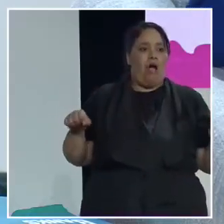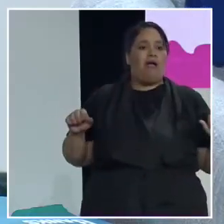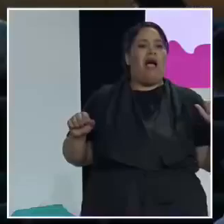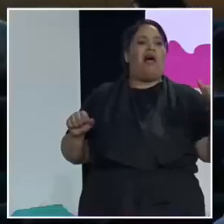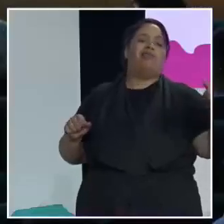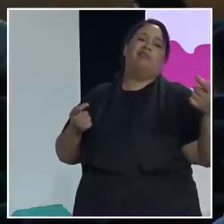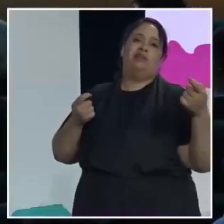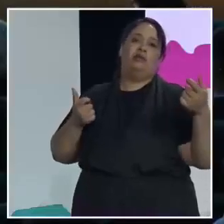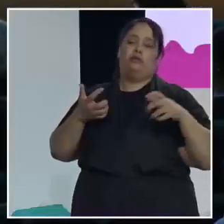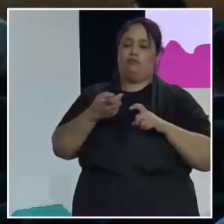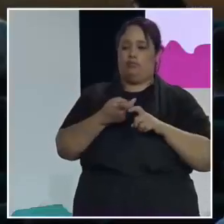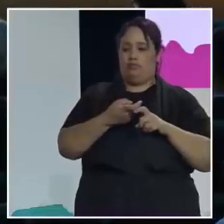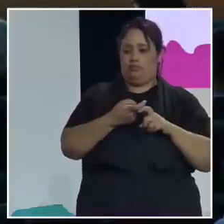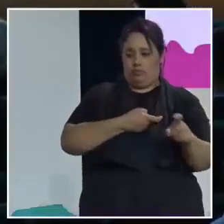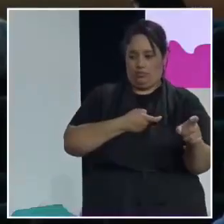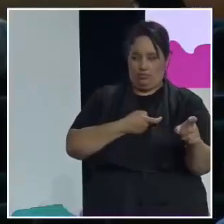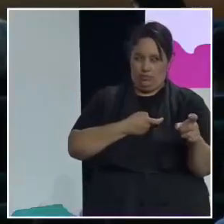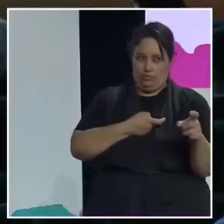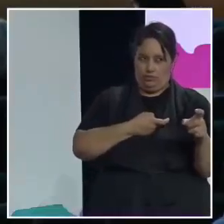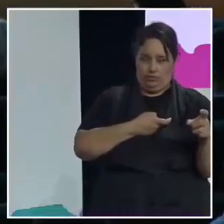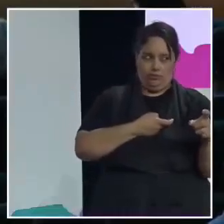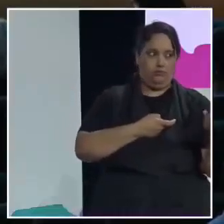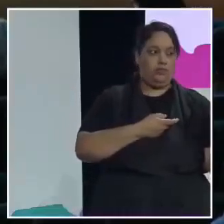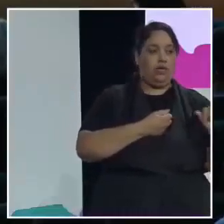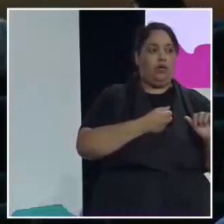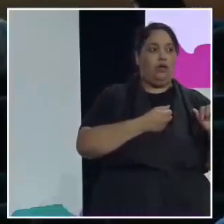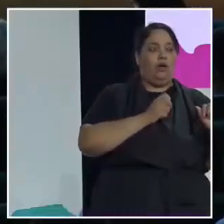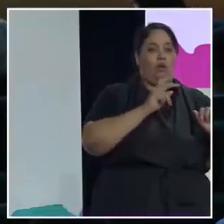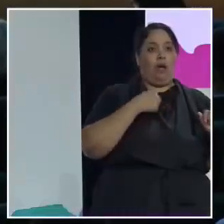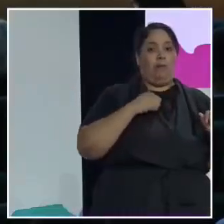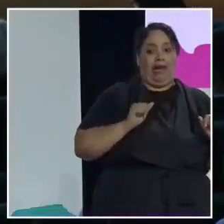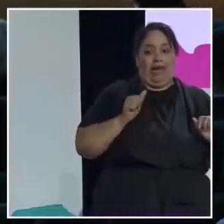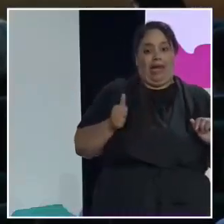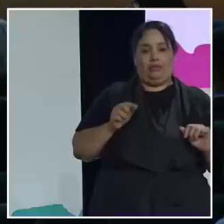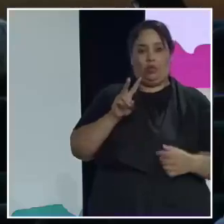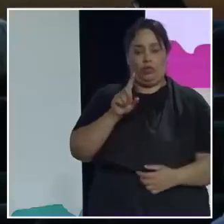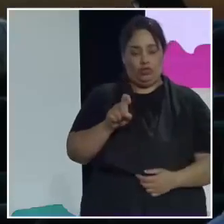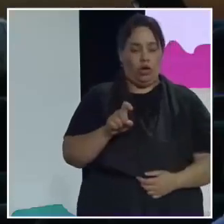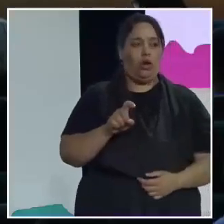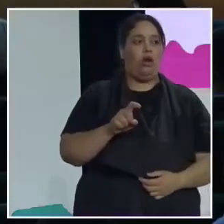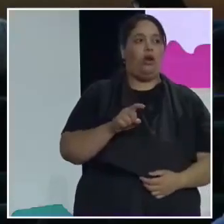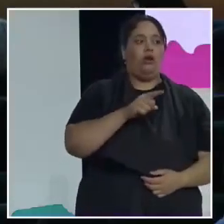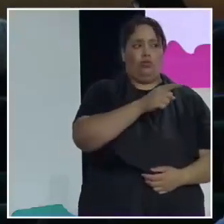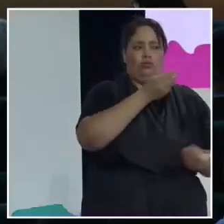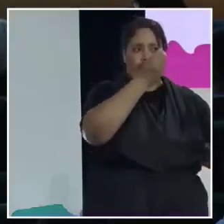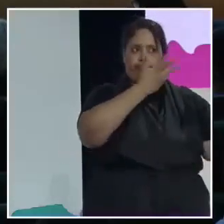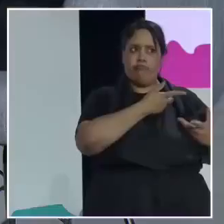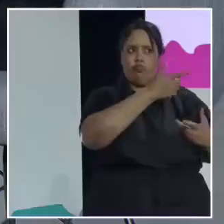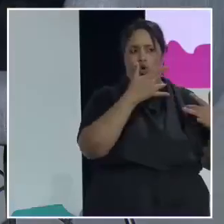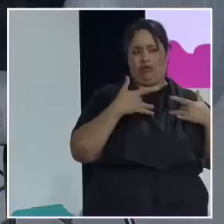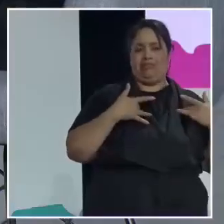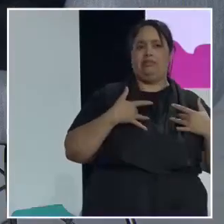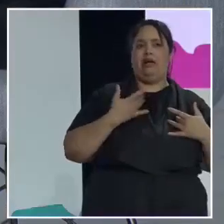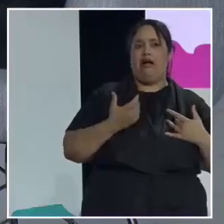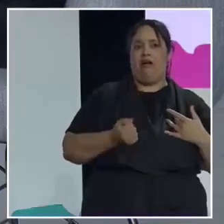Okay, my next question, goes to NDD. Early on, you told me that you were concerned about the cost of capital